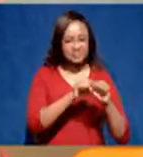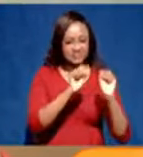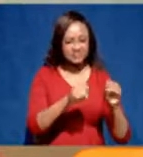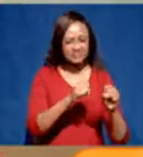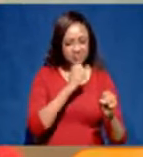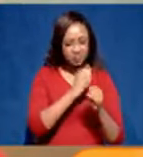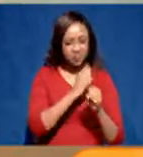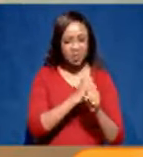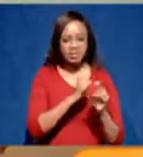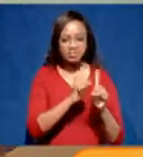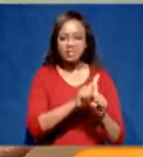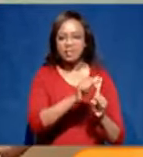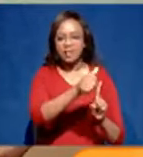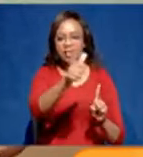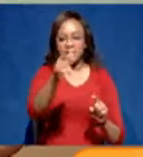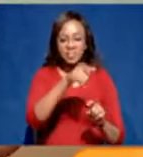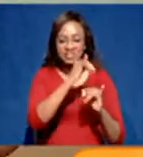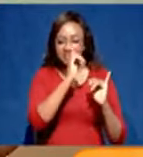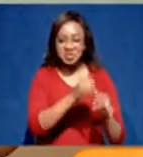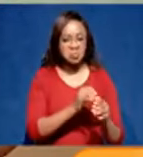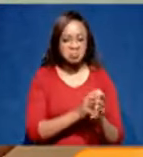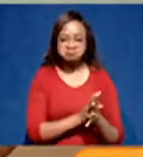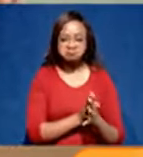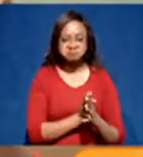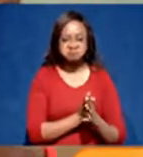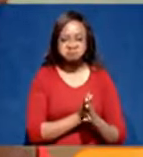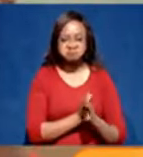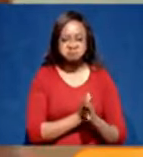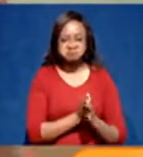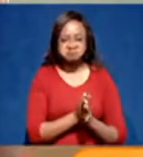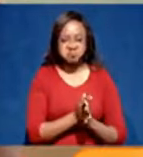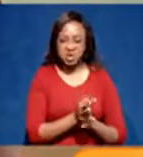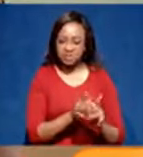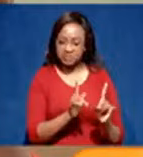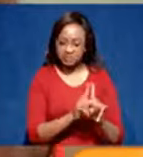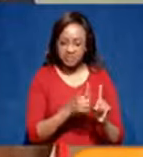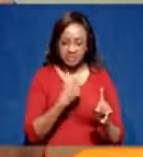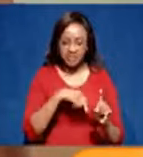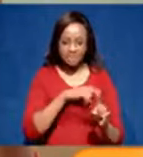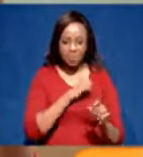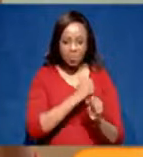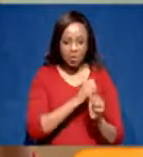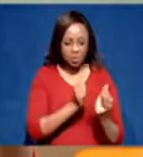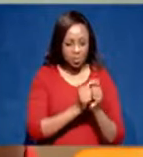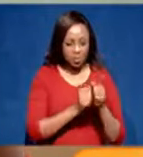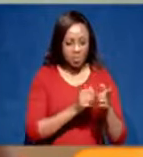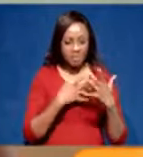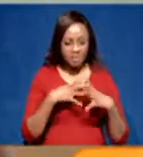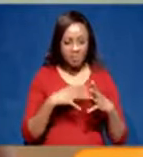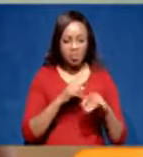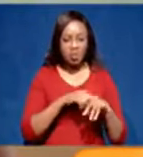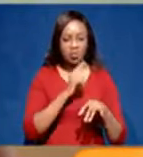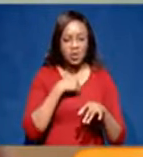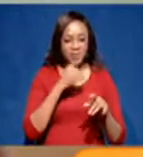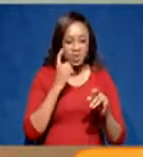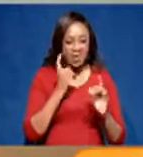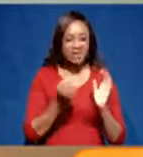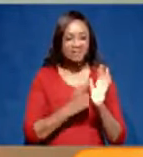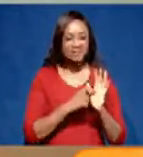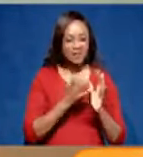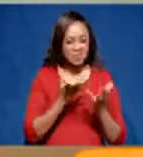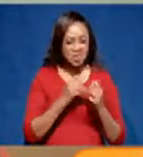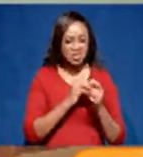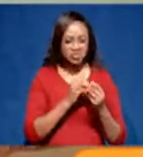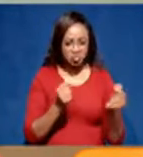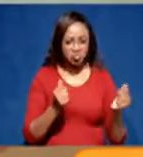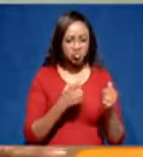in other places. So deployment is not difficult. And we are working with these people from when we discovered that we need a change in this. We have been